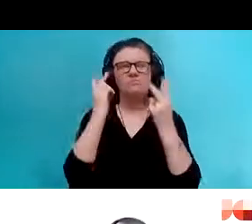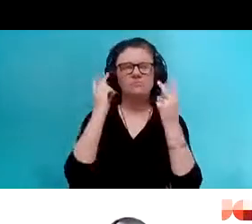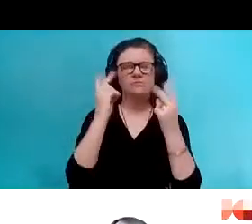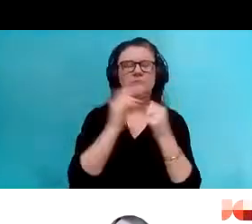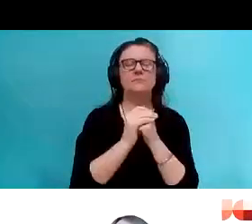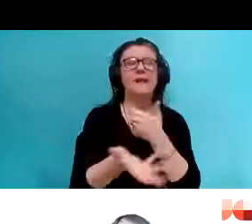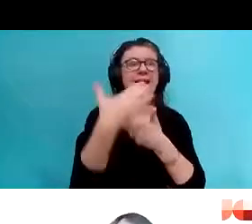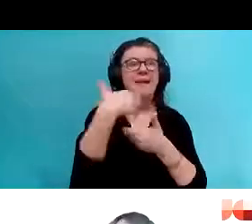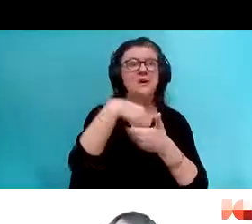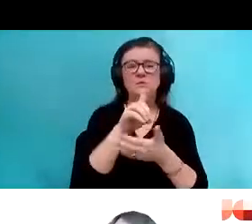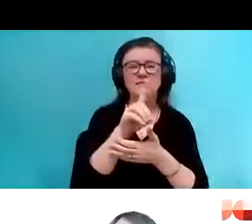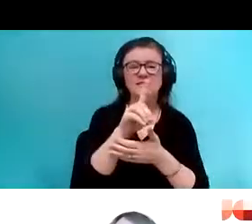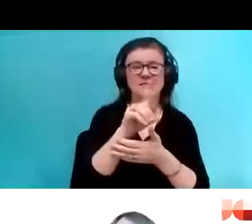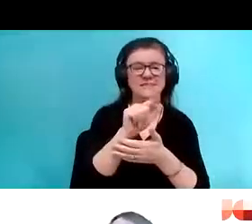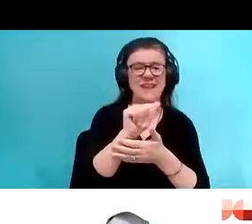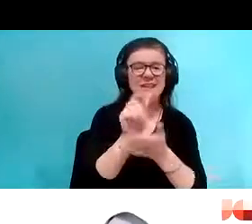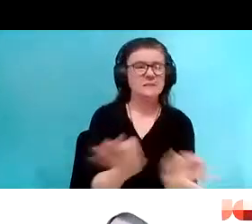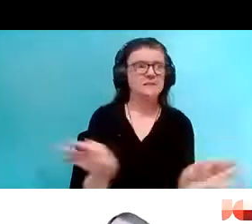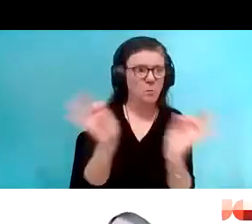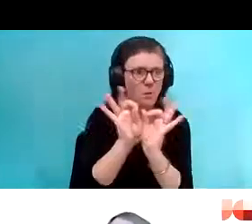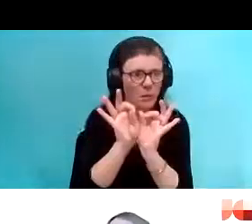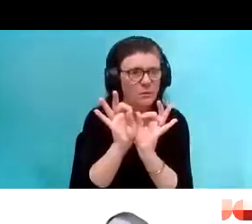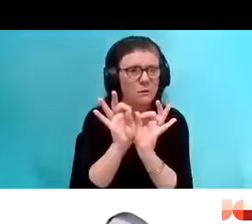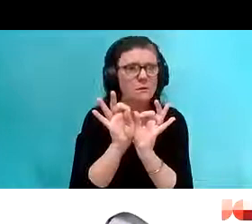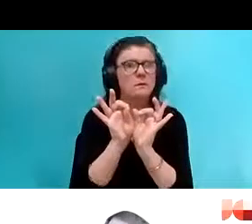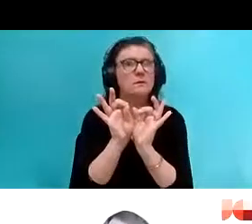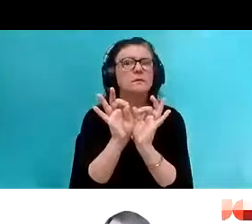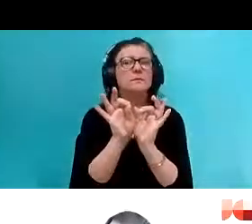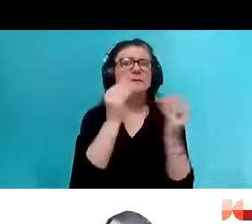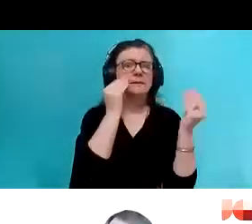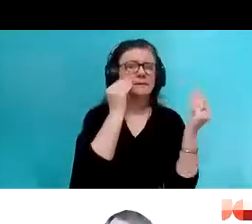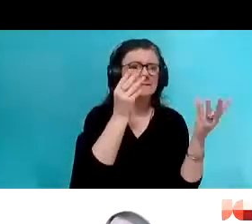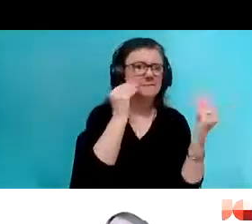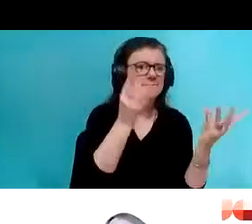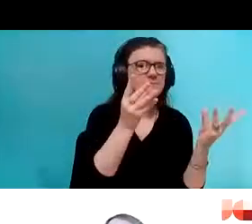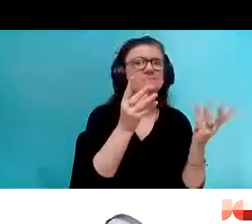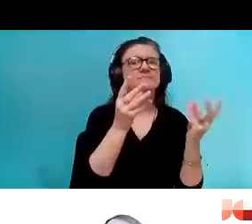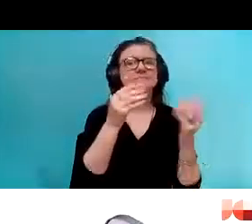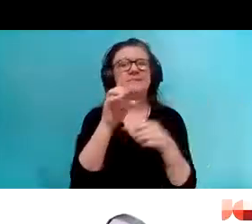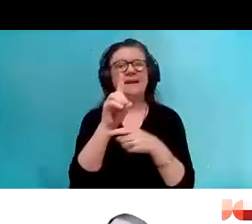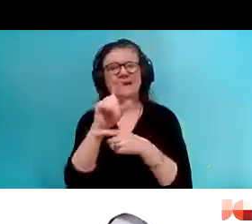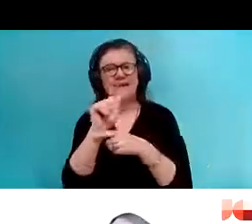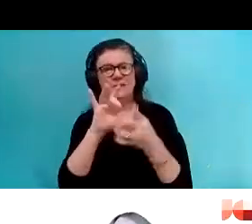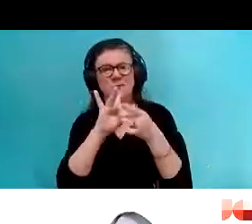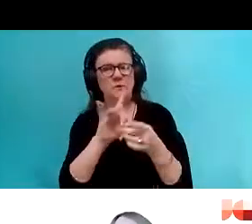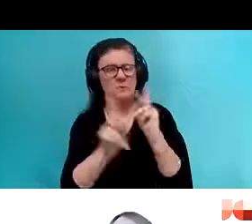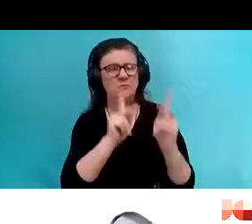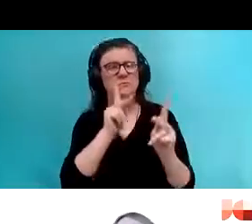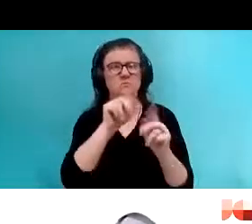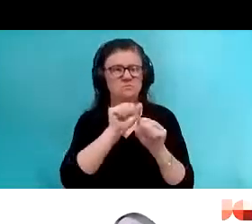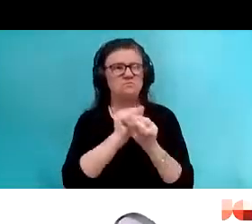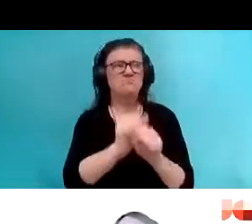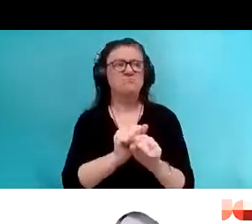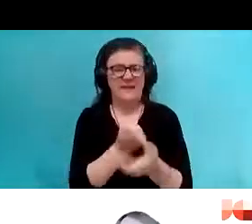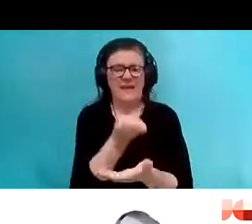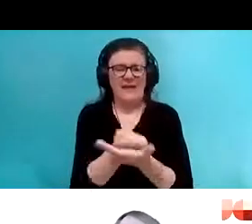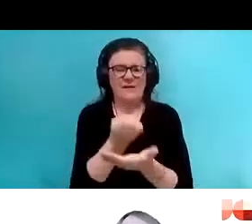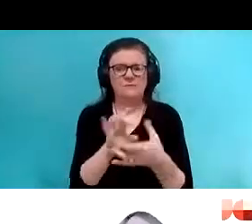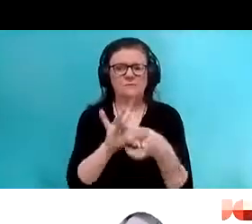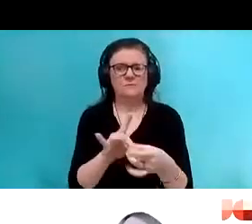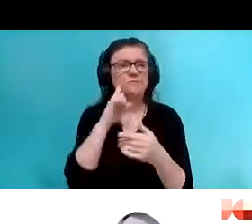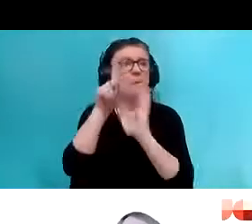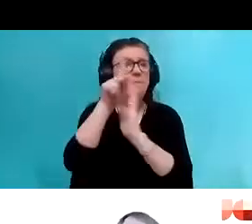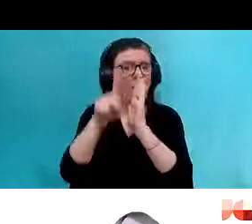inclusive data is so important. Reliable information and data on people provides an important evidence base for inclusive